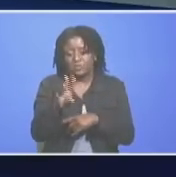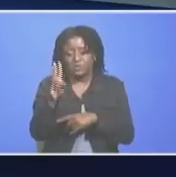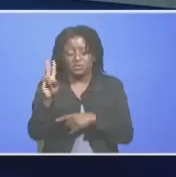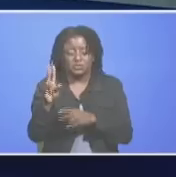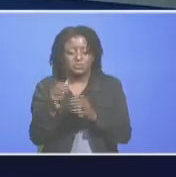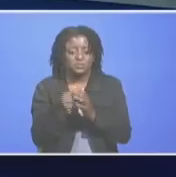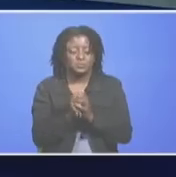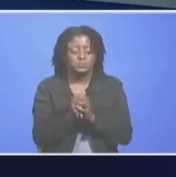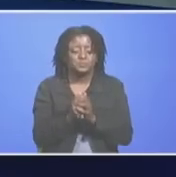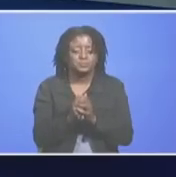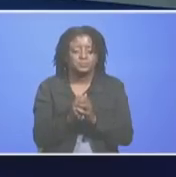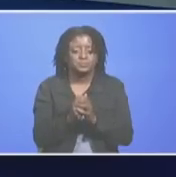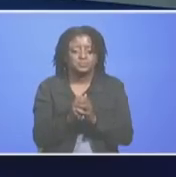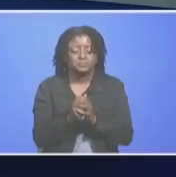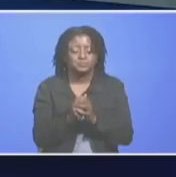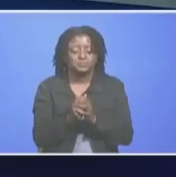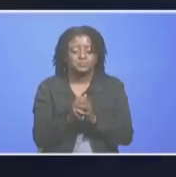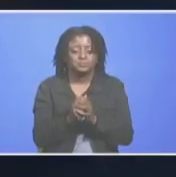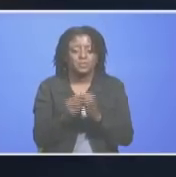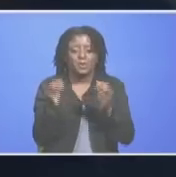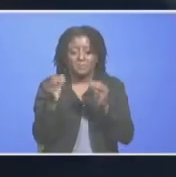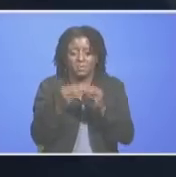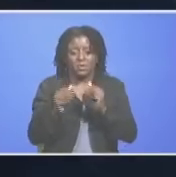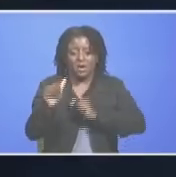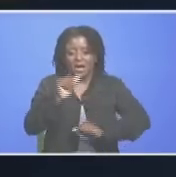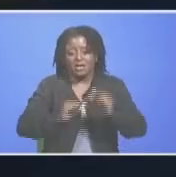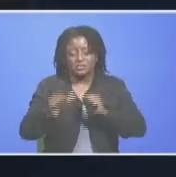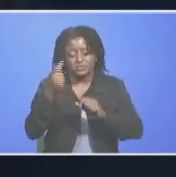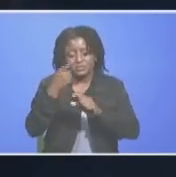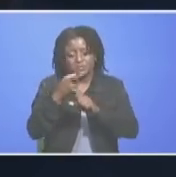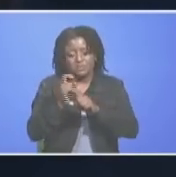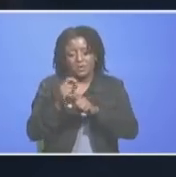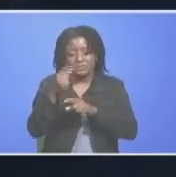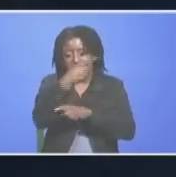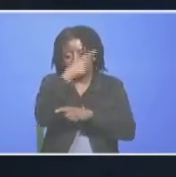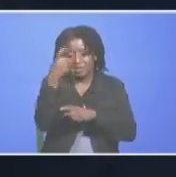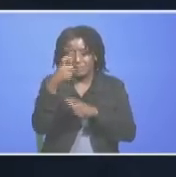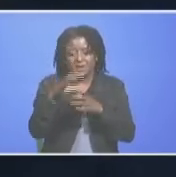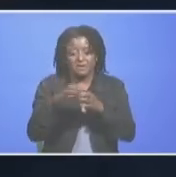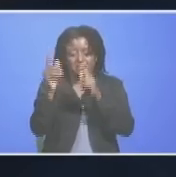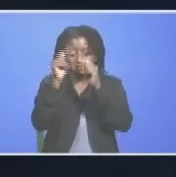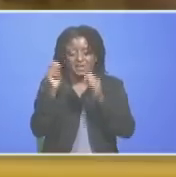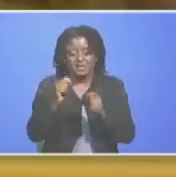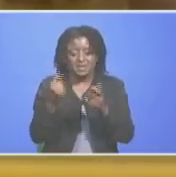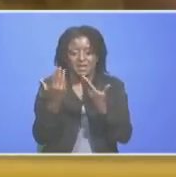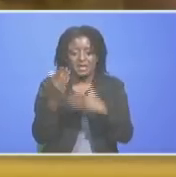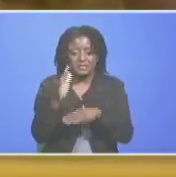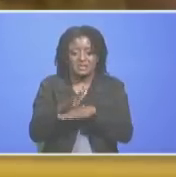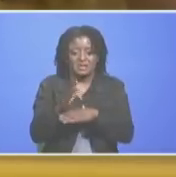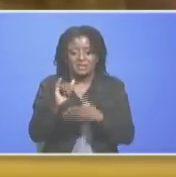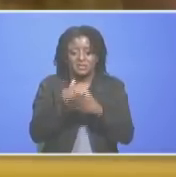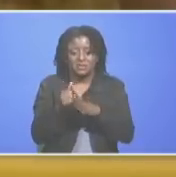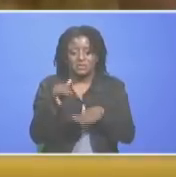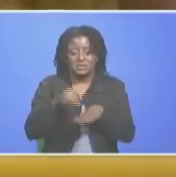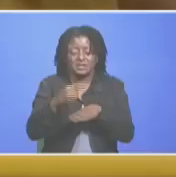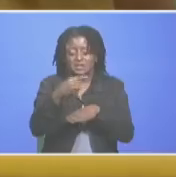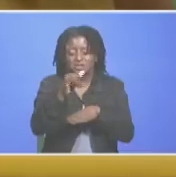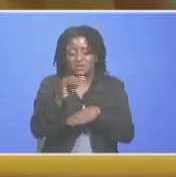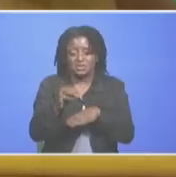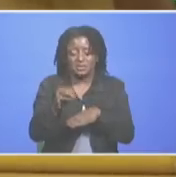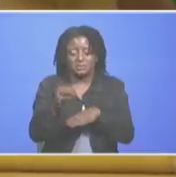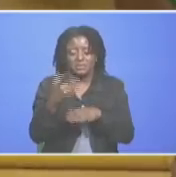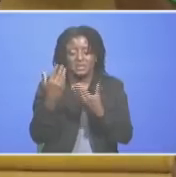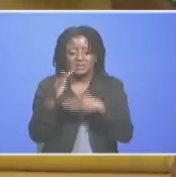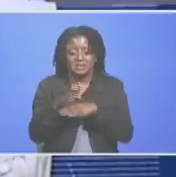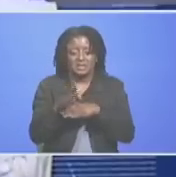an update. More action from Summer of Thunder last night, and those who showed up to the gym certainly were treated to a delight as local squad